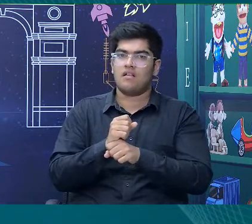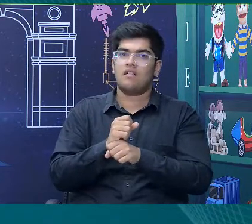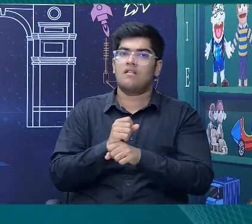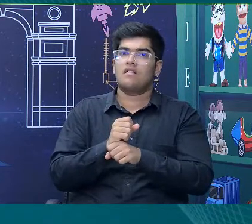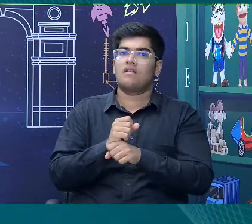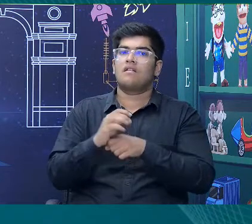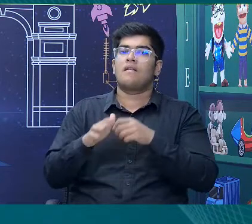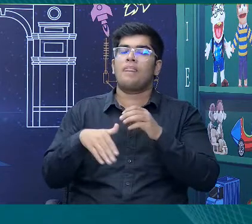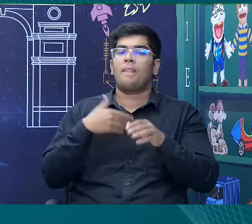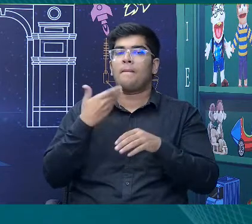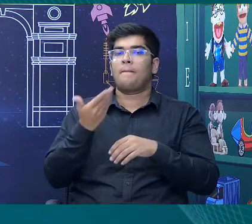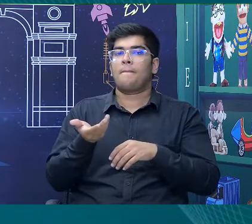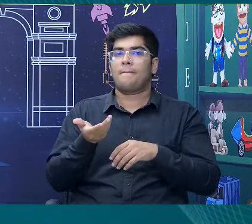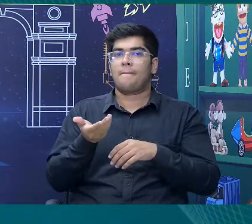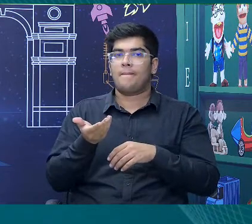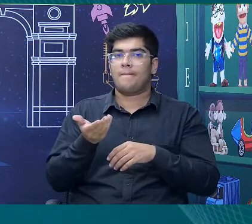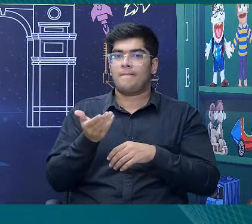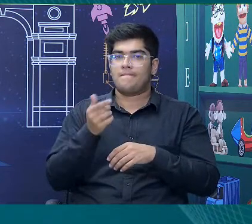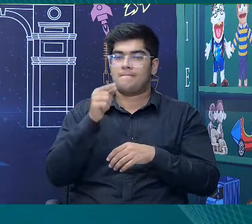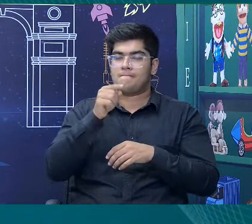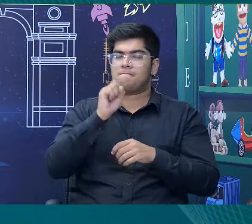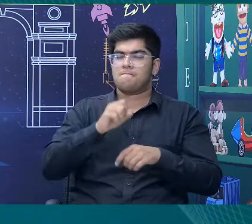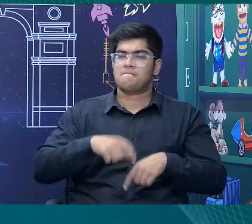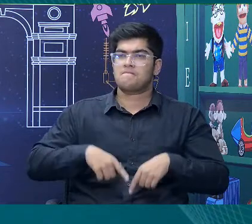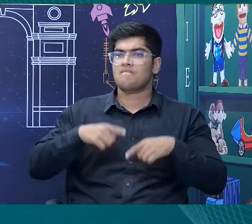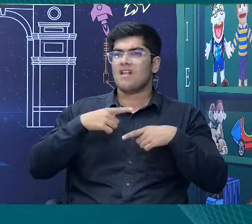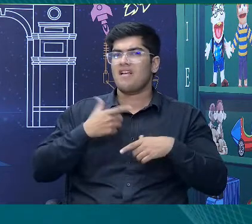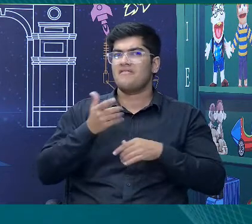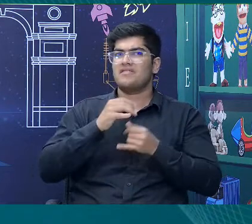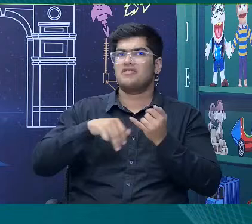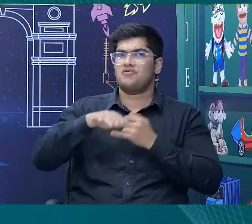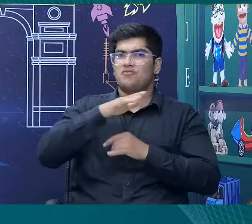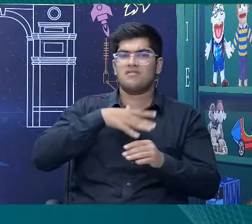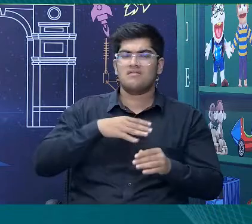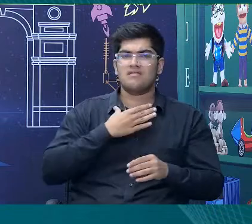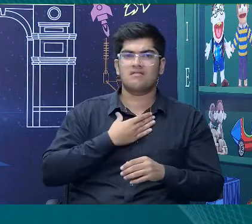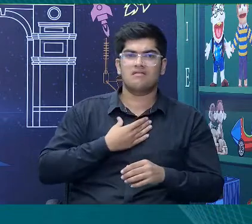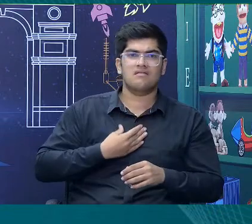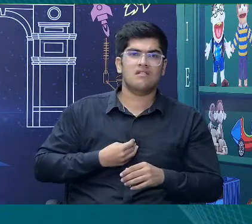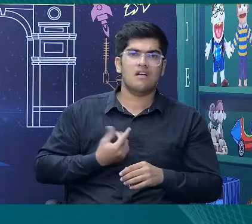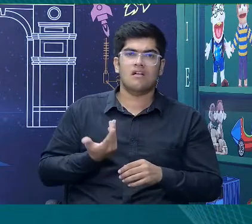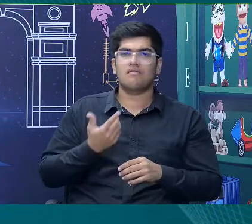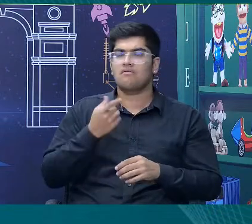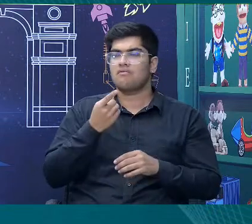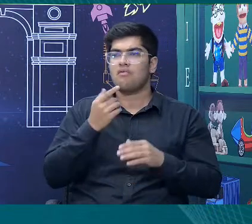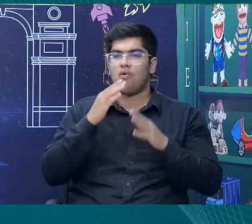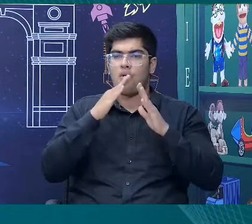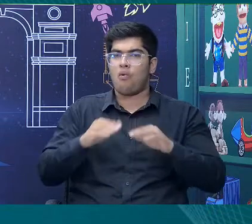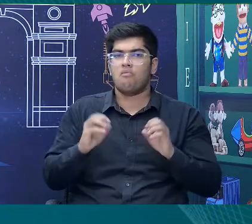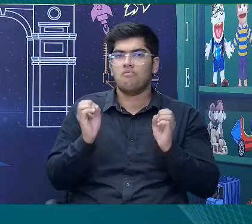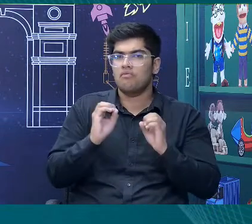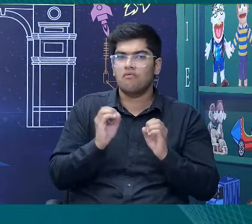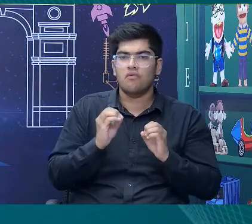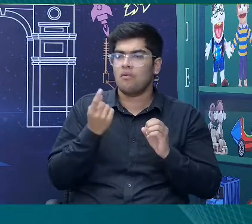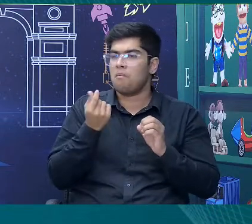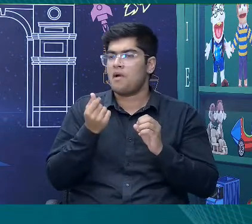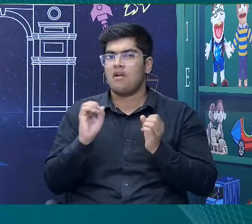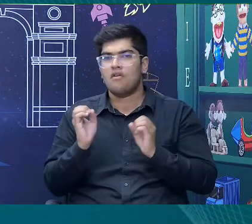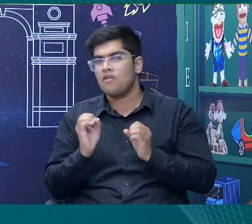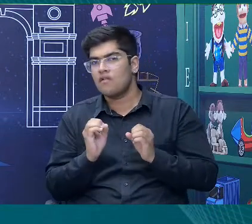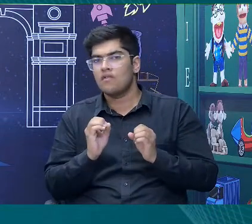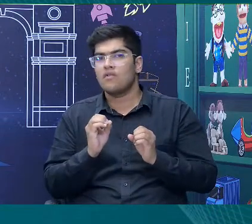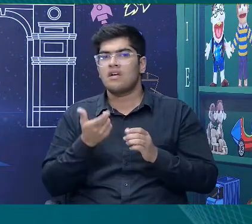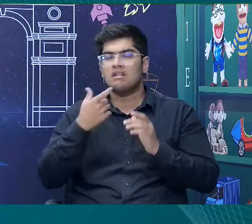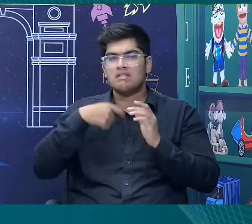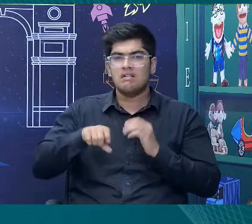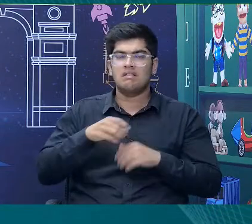Because his life is so bleak, because his situation is so sad, he's homeless and he has no money, he's